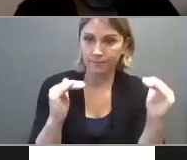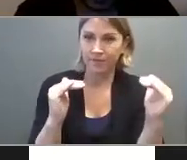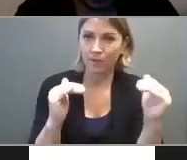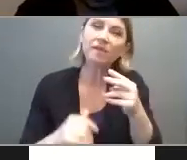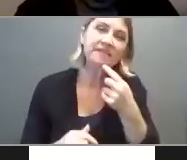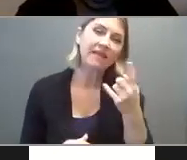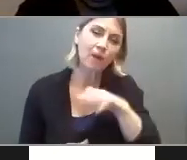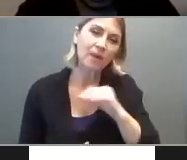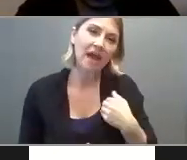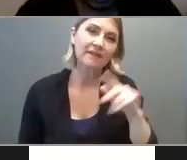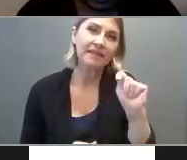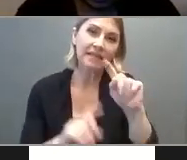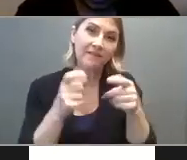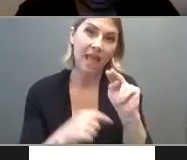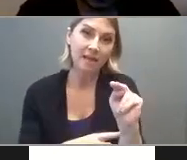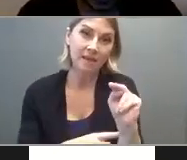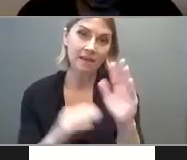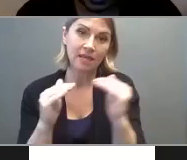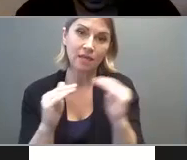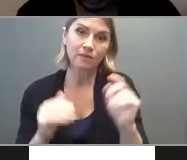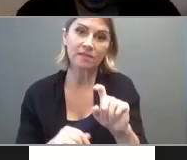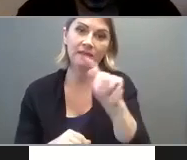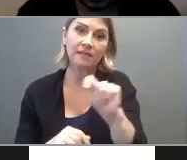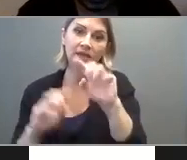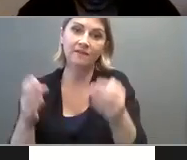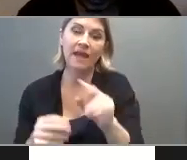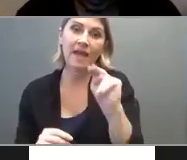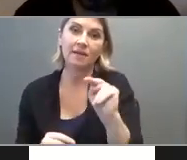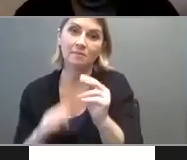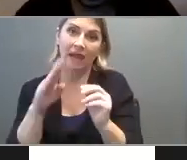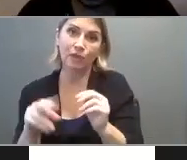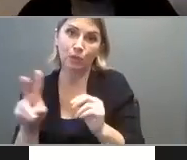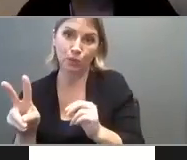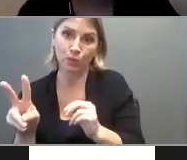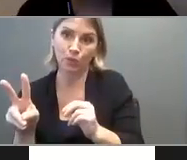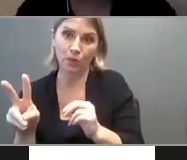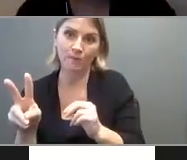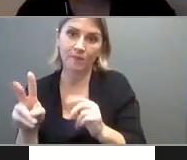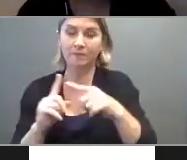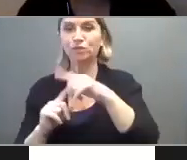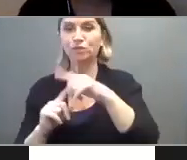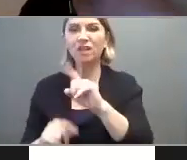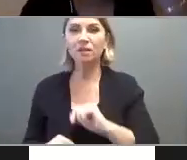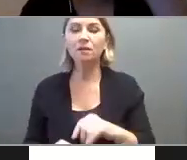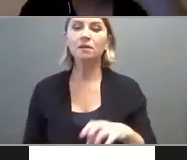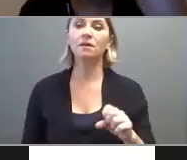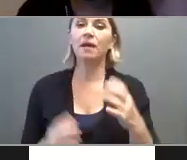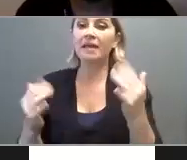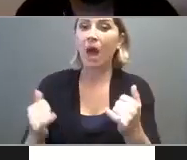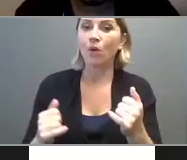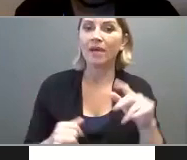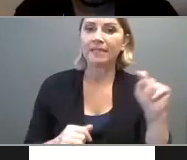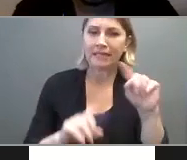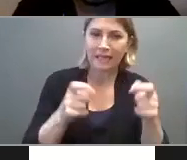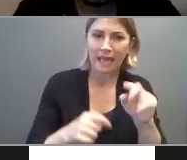have T of n equals to T of n by 2 plus 1. Now, what is Tn by